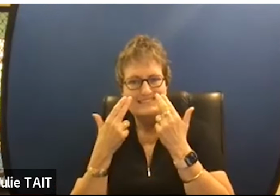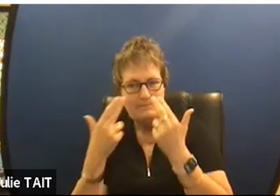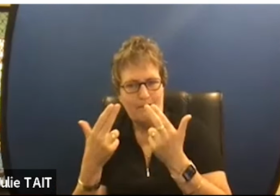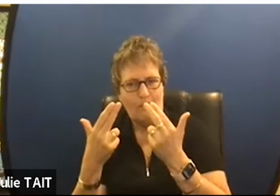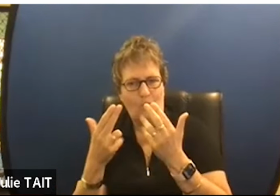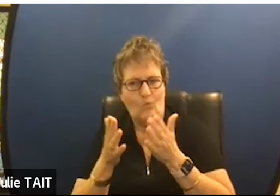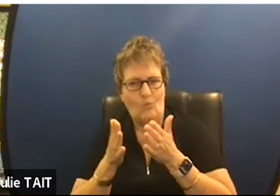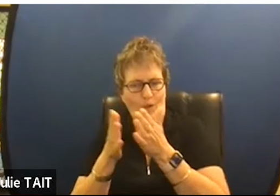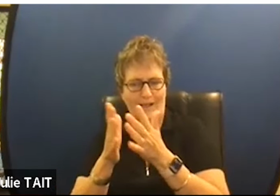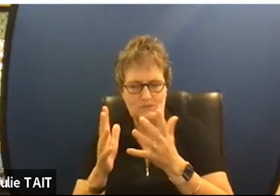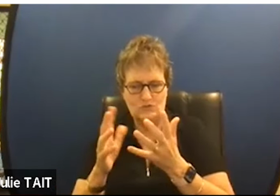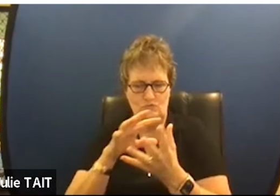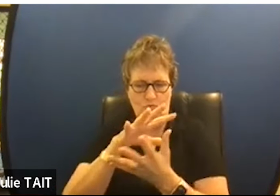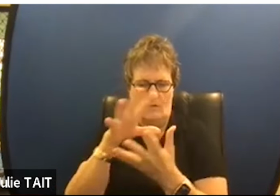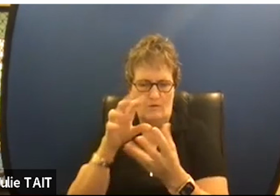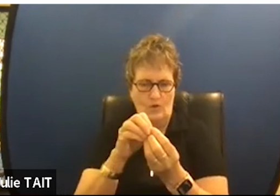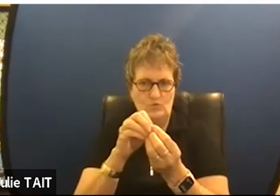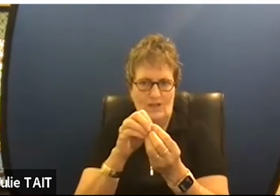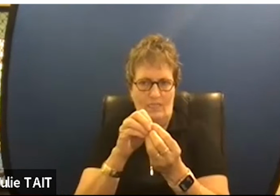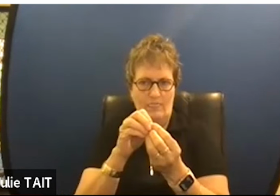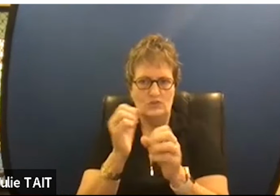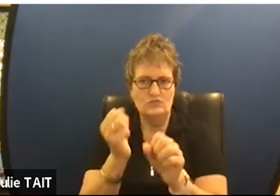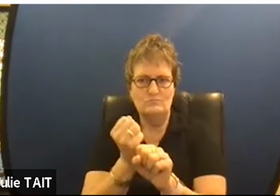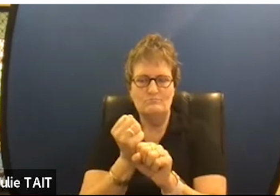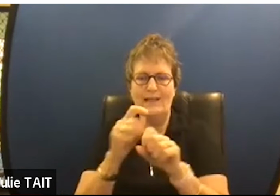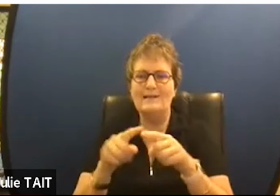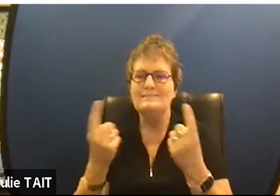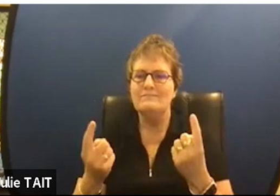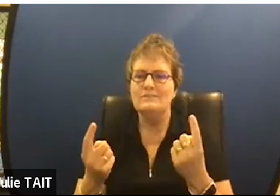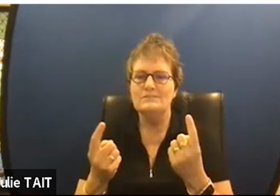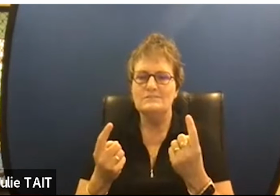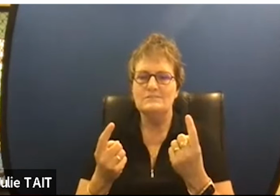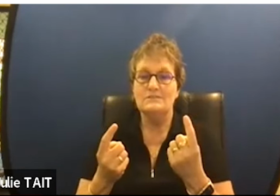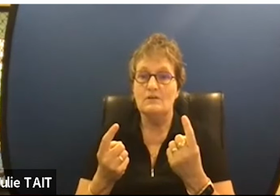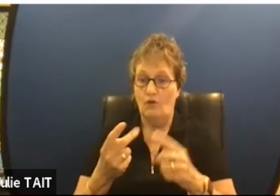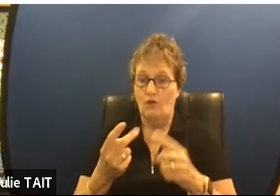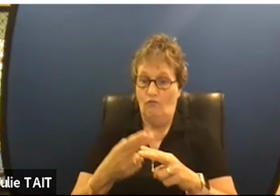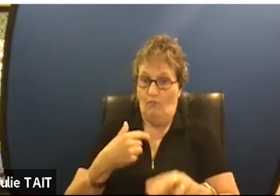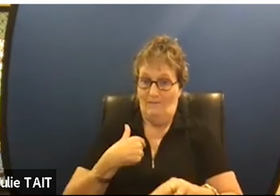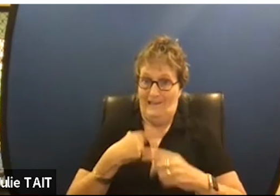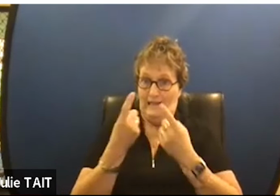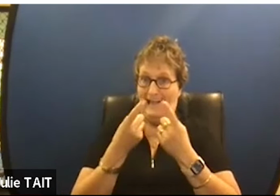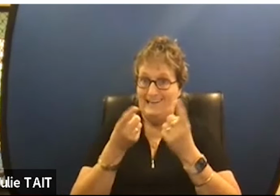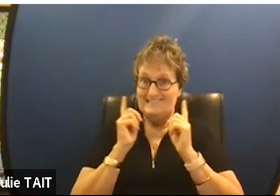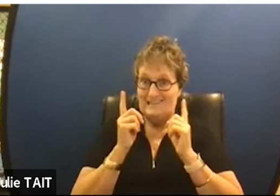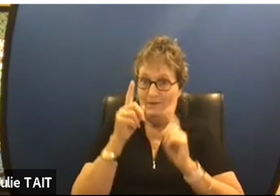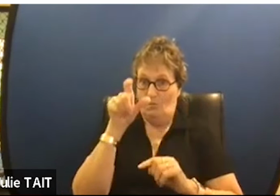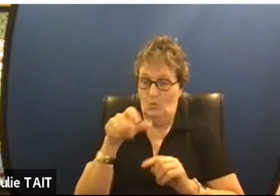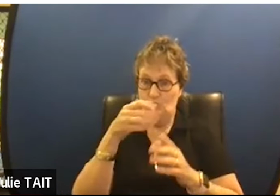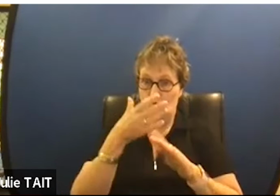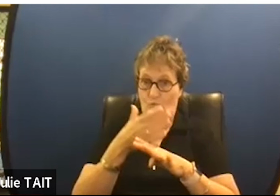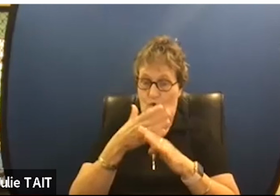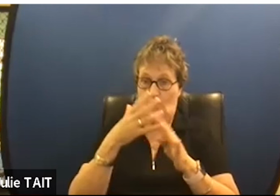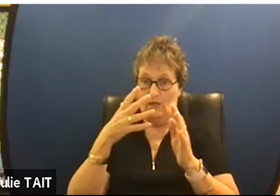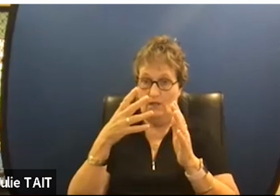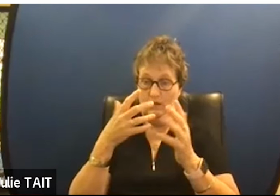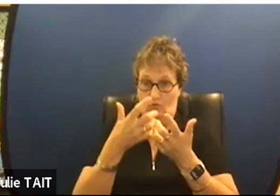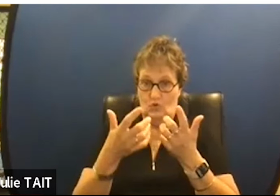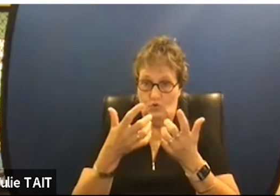least, from the outset as an academic, this is required quite an acknowledgement of